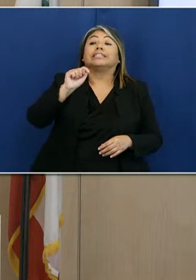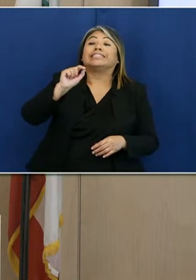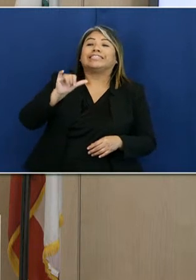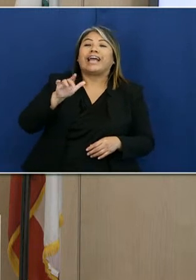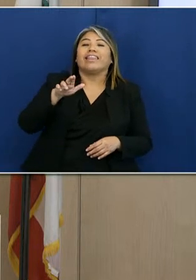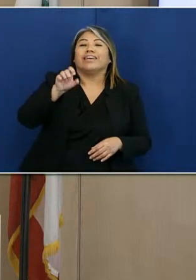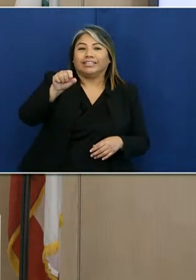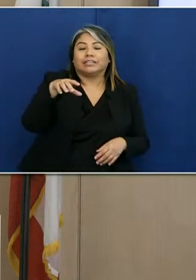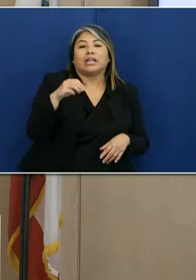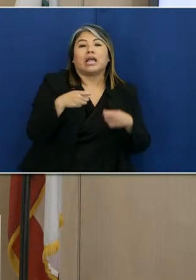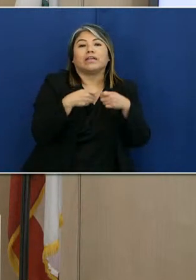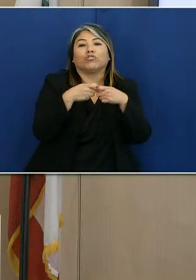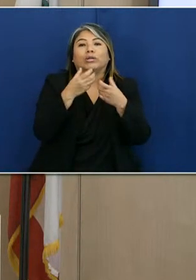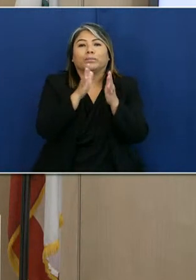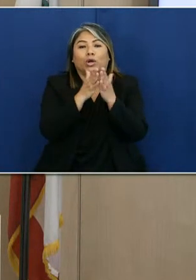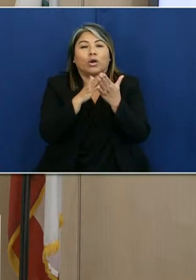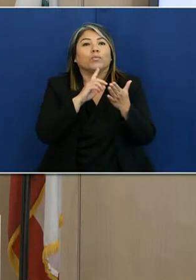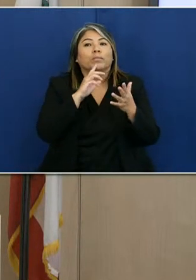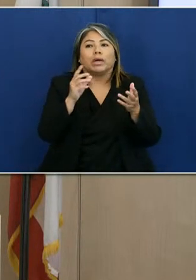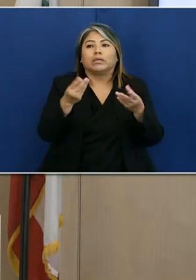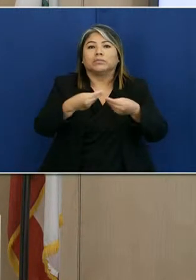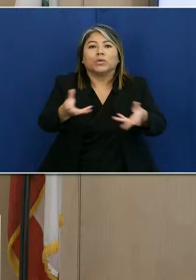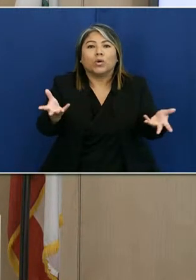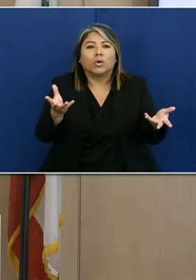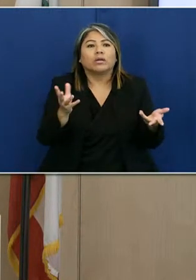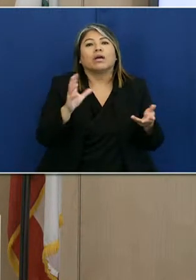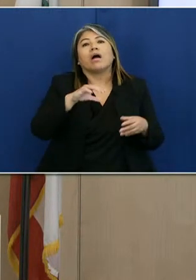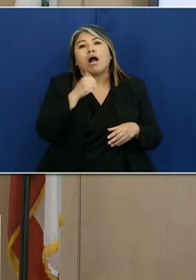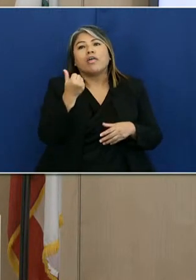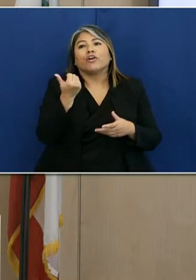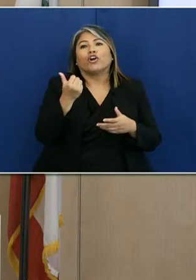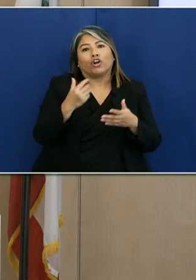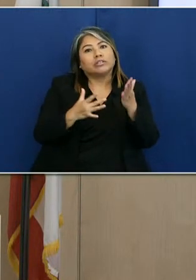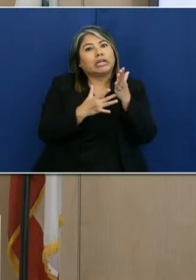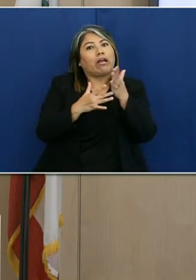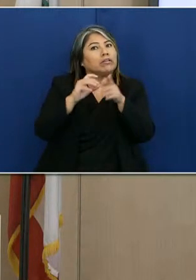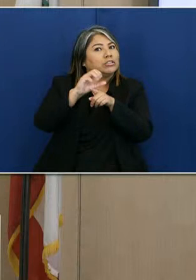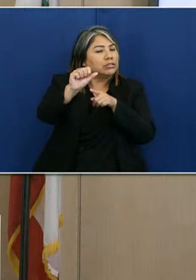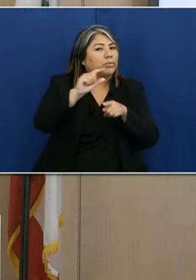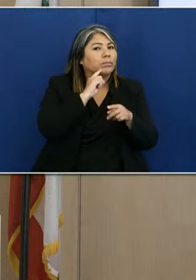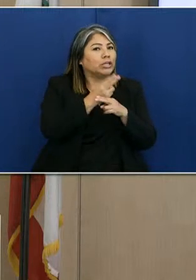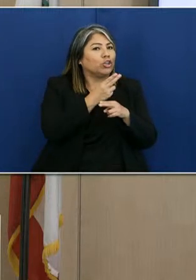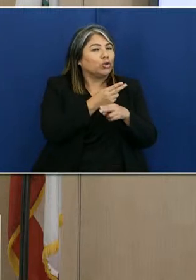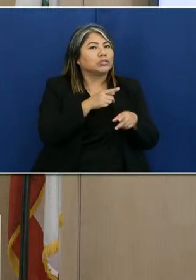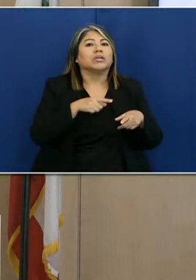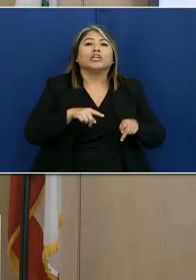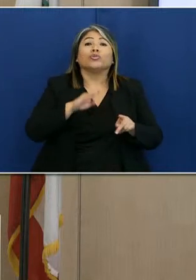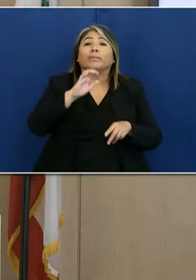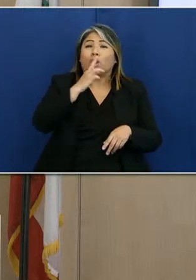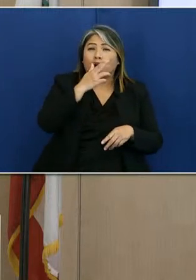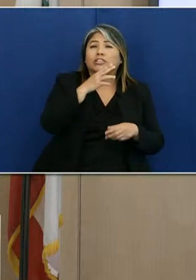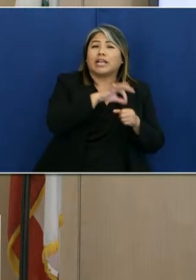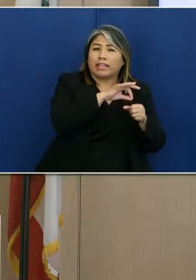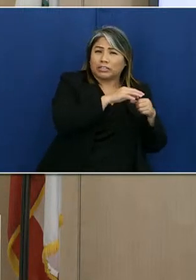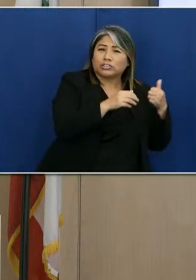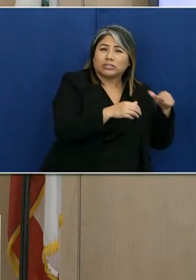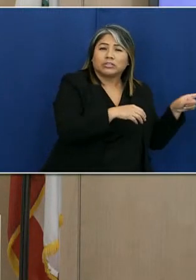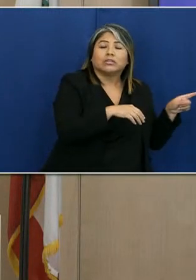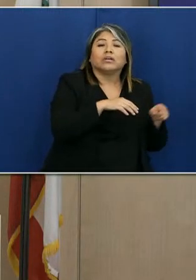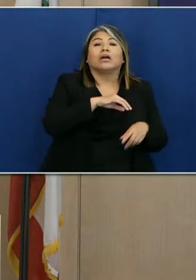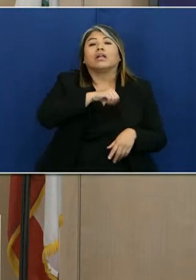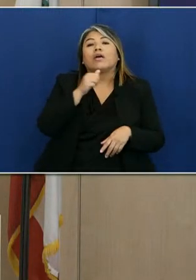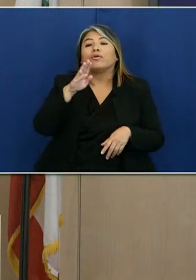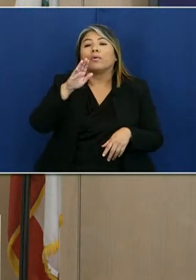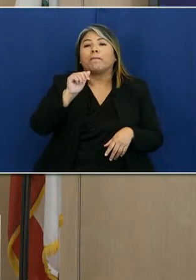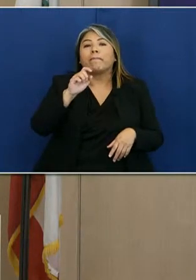will be deploying, which is expanded technologies that we used at our satellite locations during the March election, and certainly the ballot